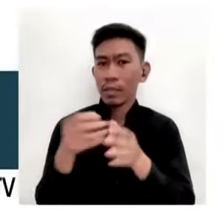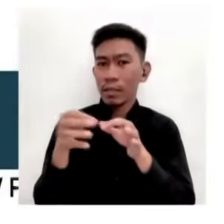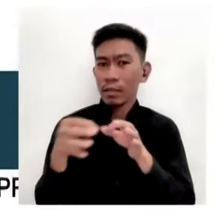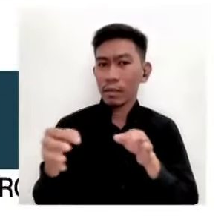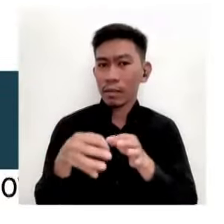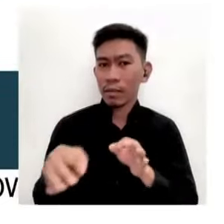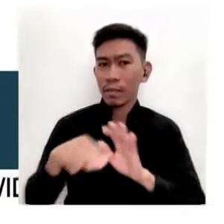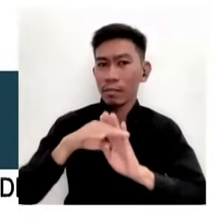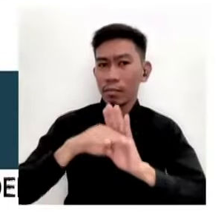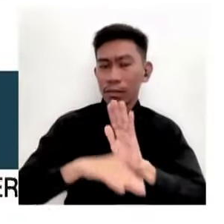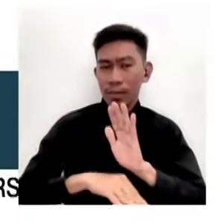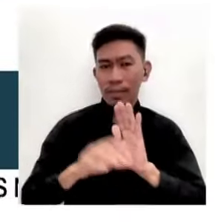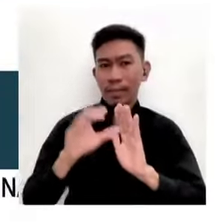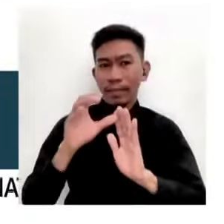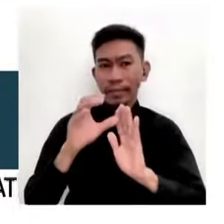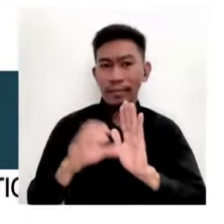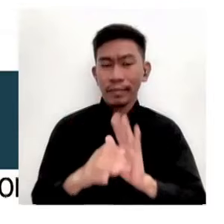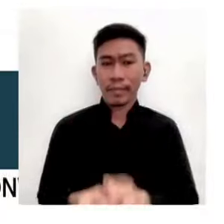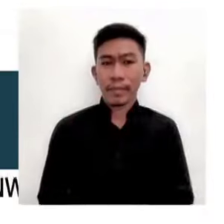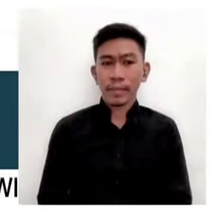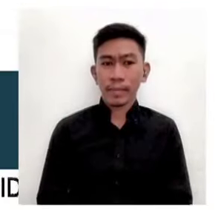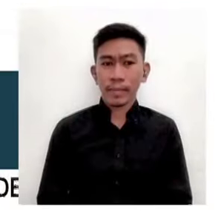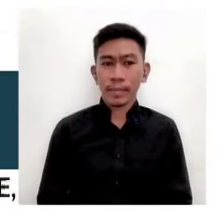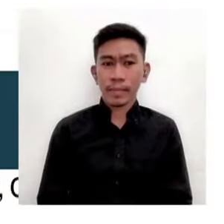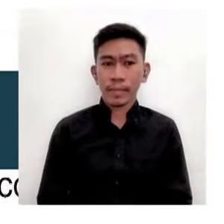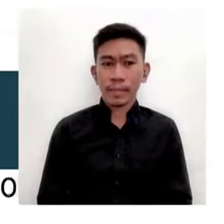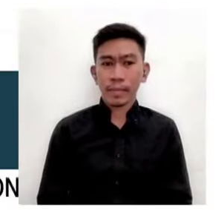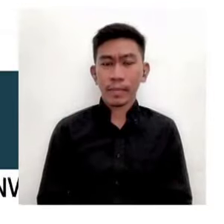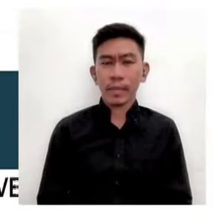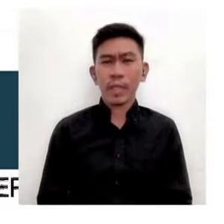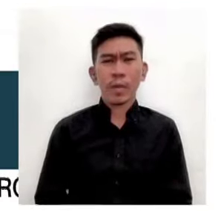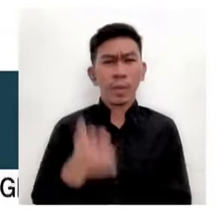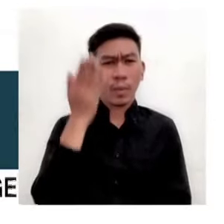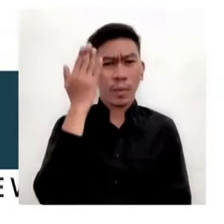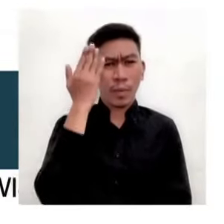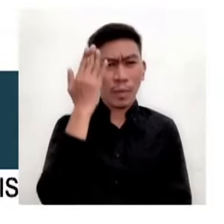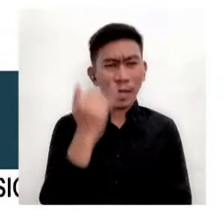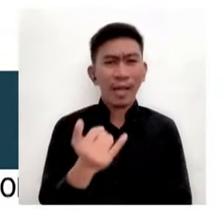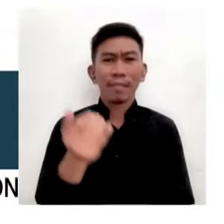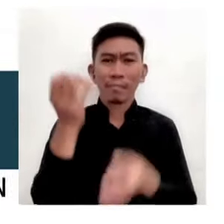I don't know why so many people are afraid of this